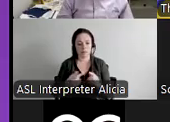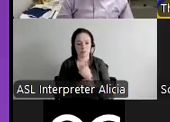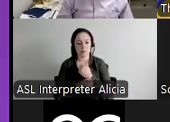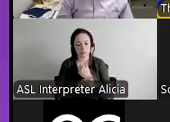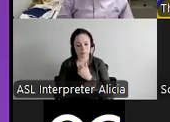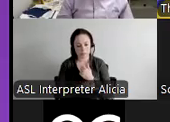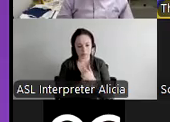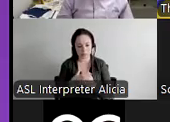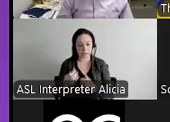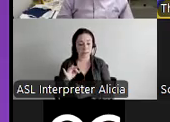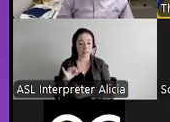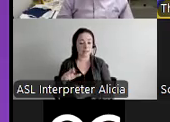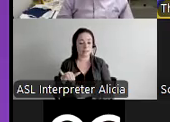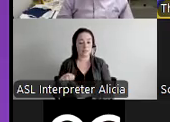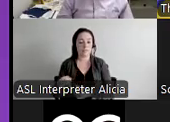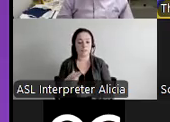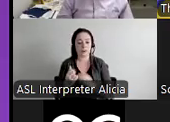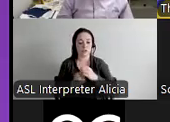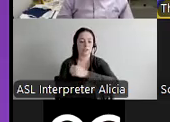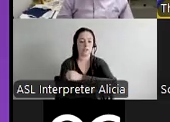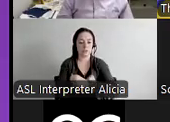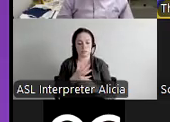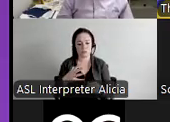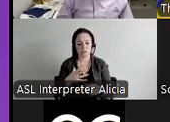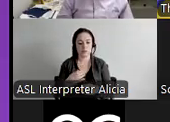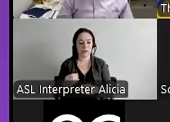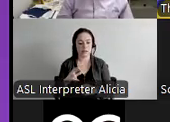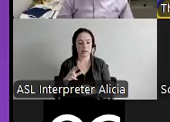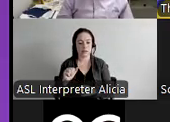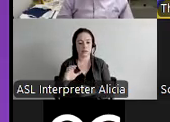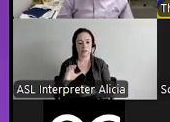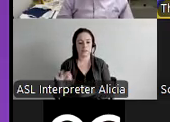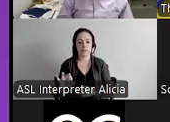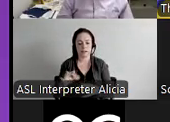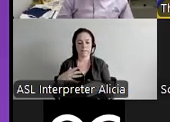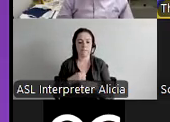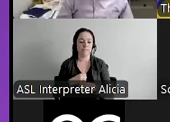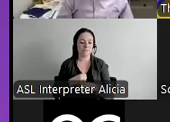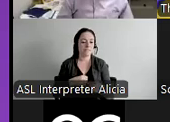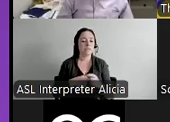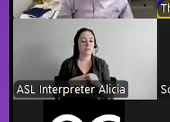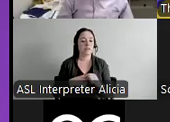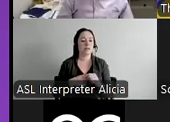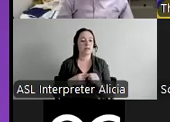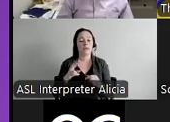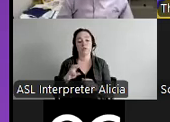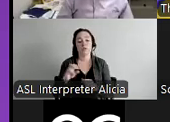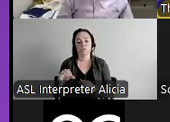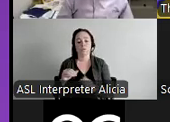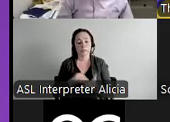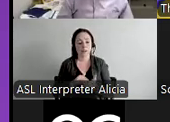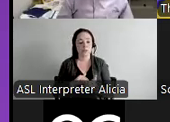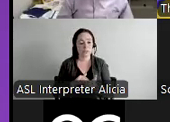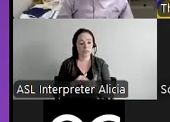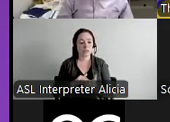Foundation and Rochester Area Community Foundation. And then $250,000 for Centering Youth, which, as some of you